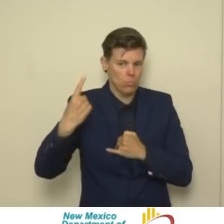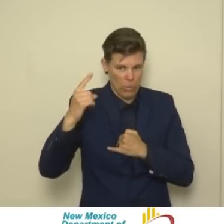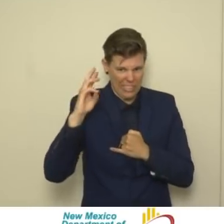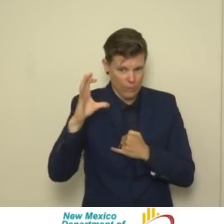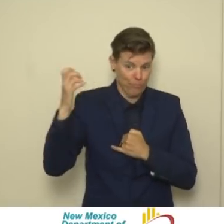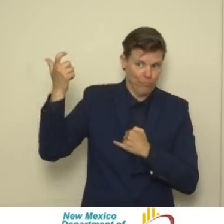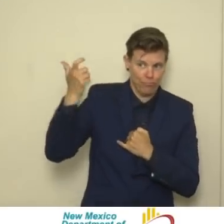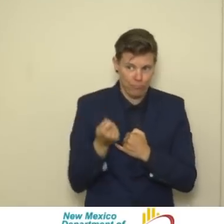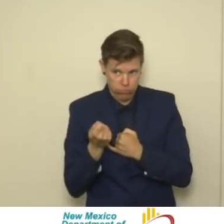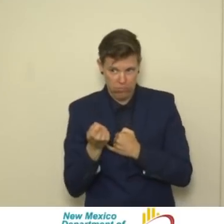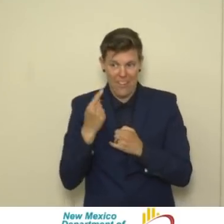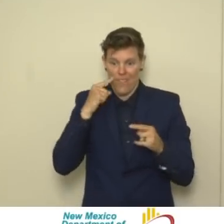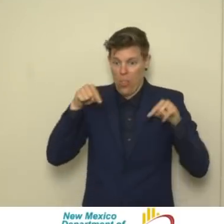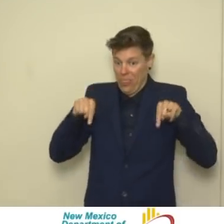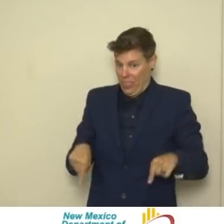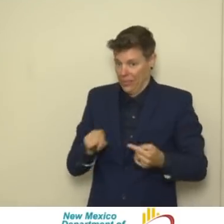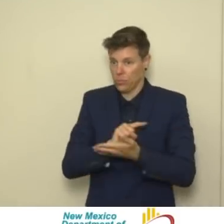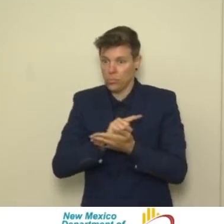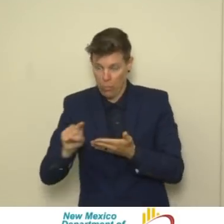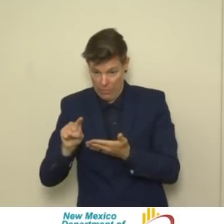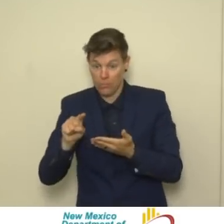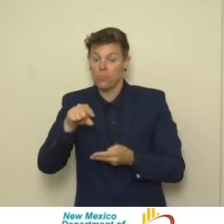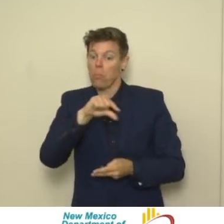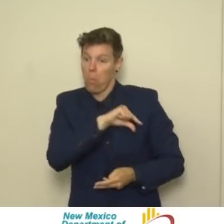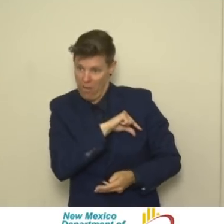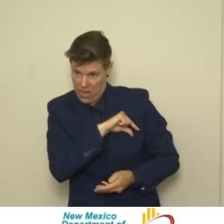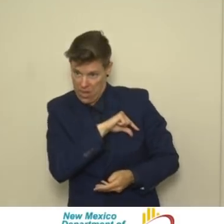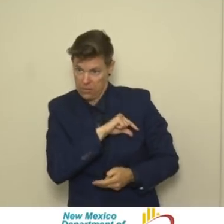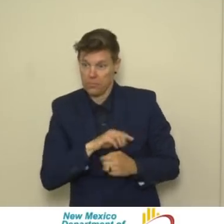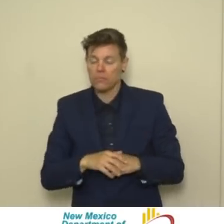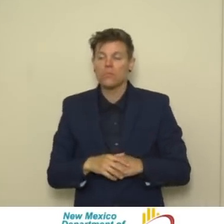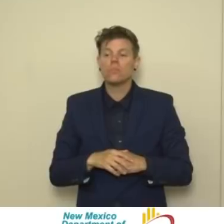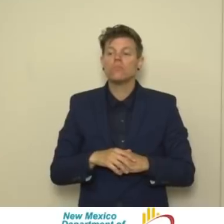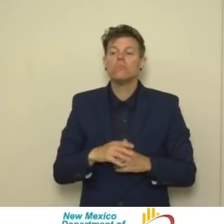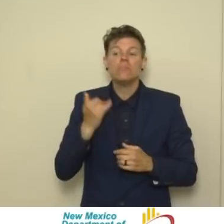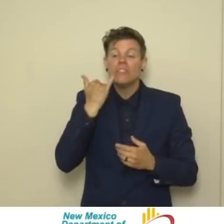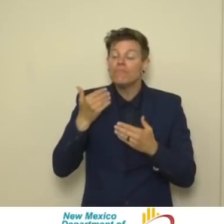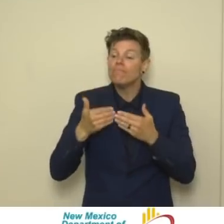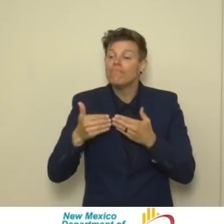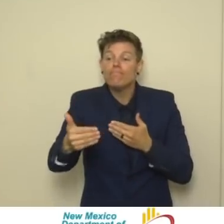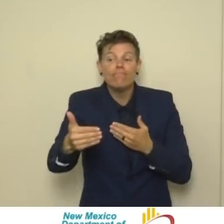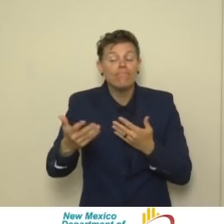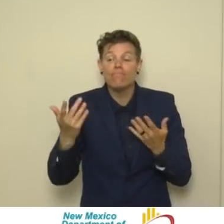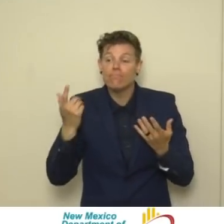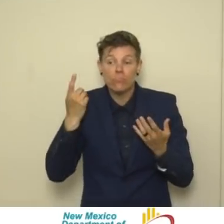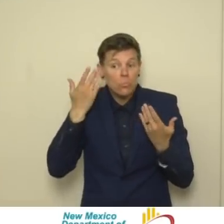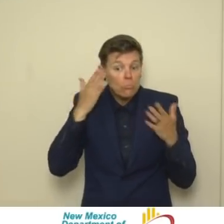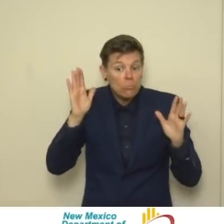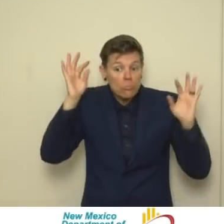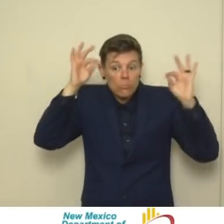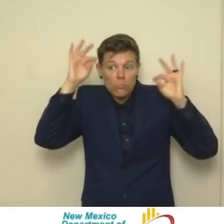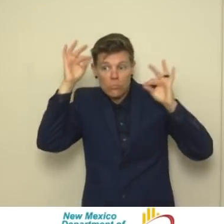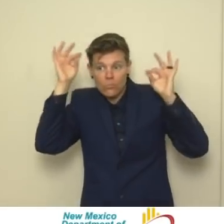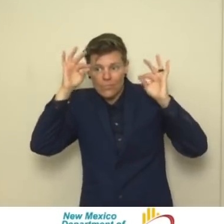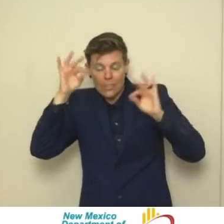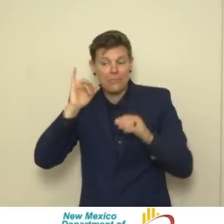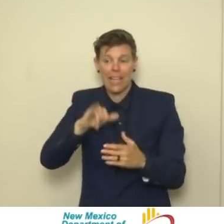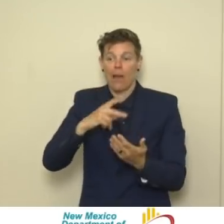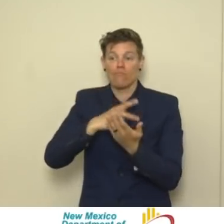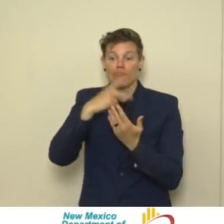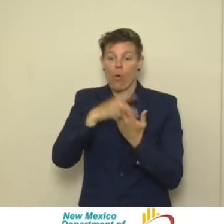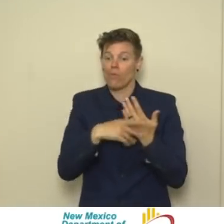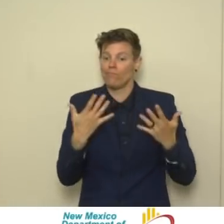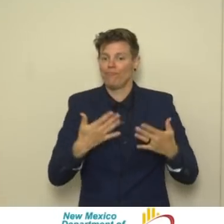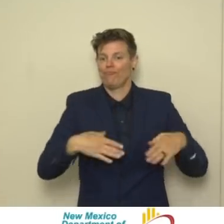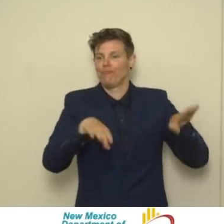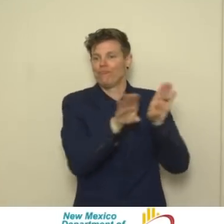next week. After that, we currently don't know. As of now, that program expires. Congress is talking